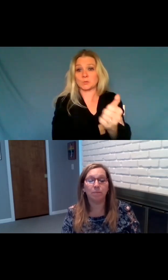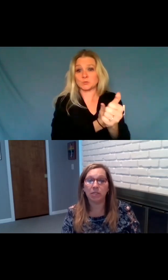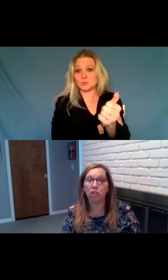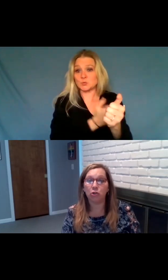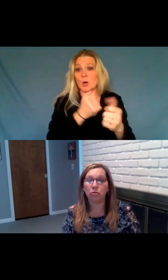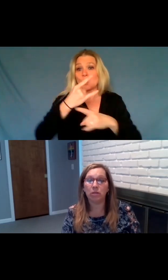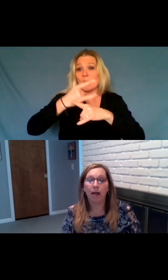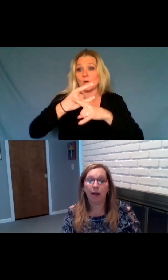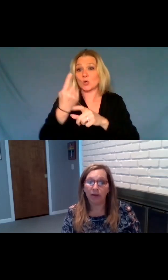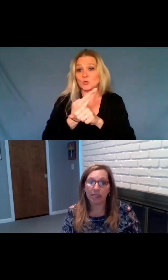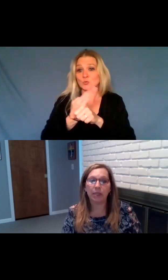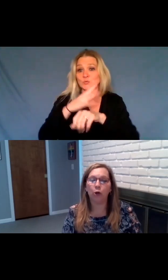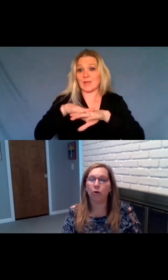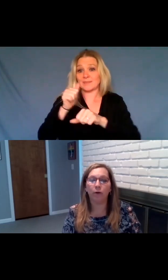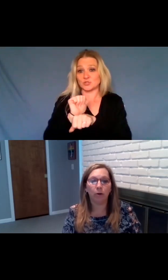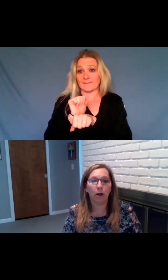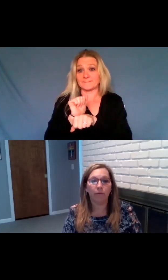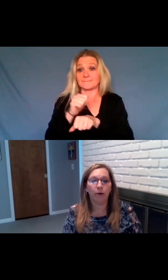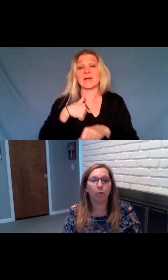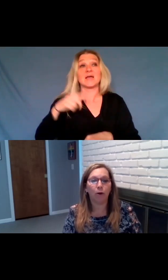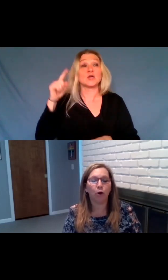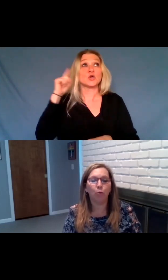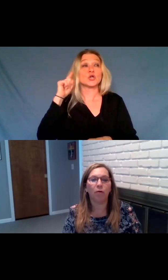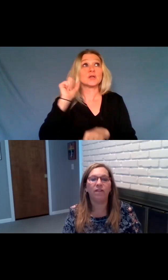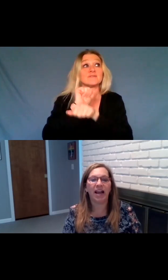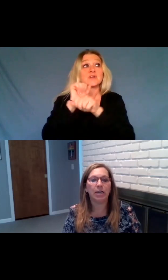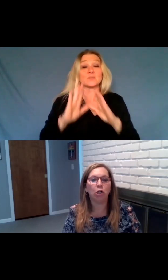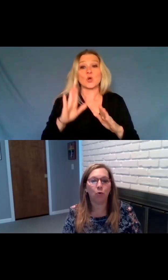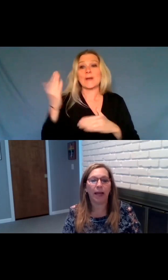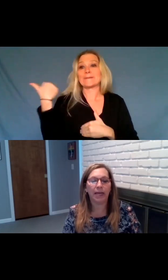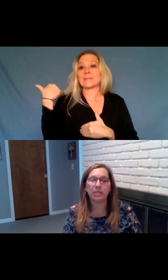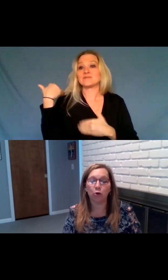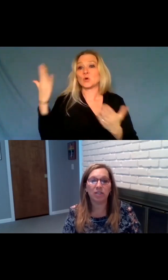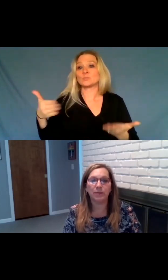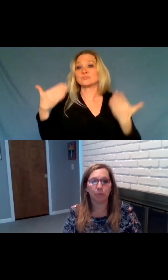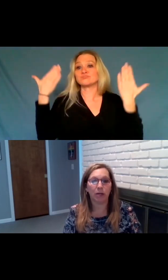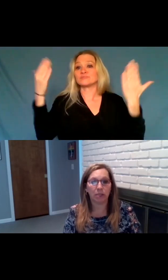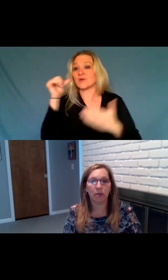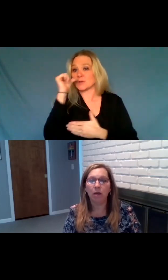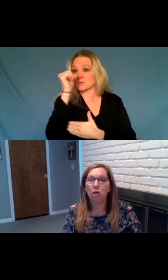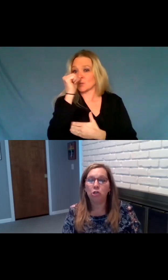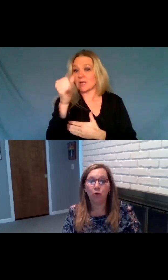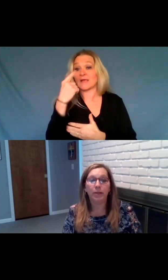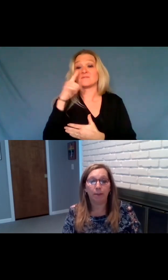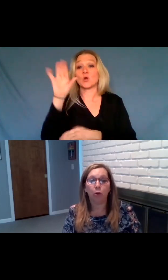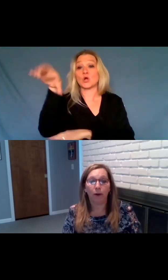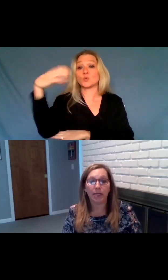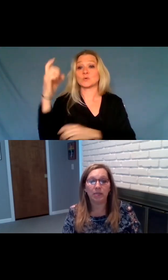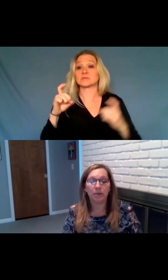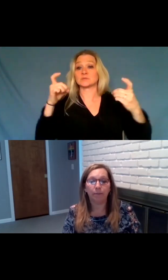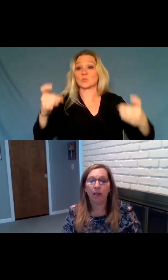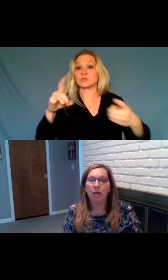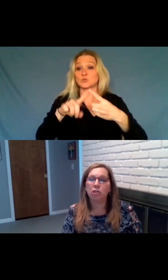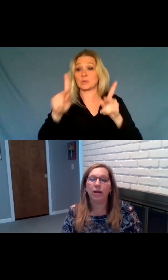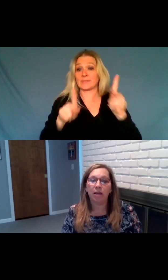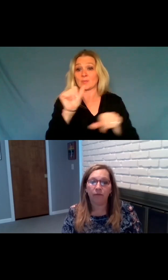participate in substance use. I recently heard of an employer who provided cocaine as a Christmas present to the